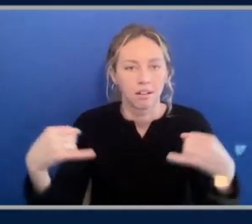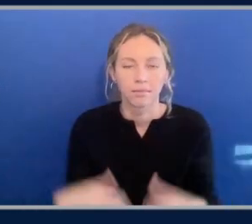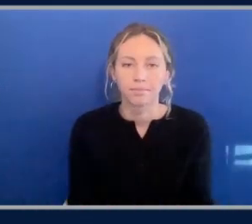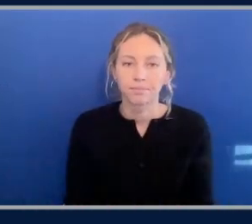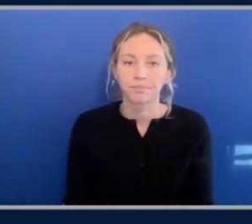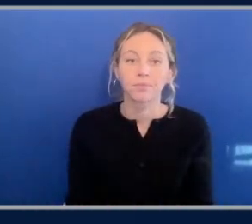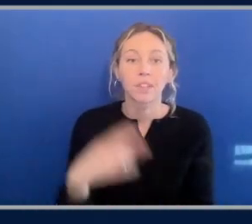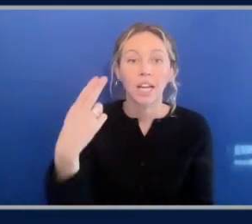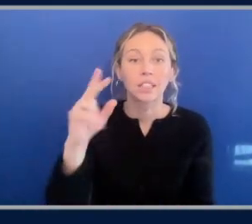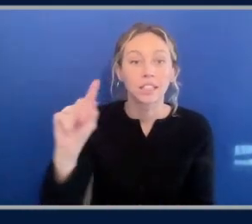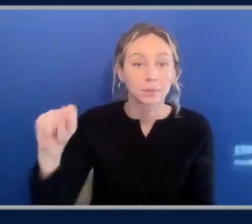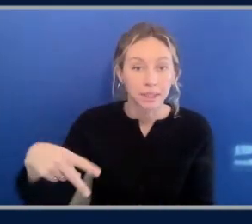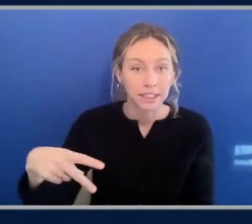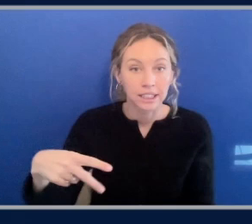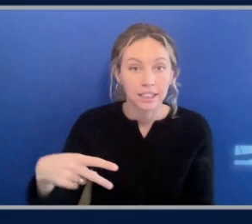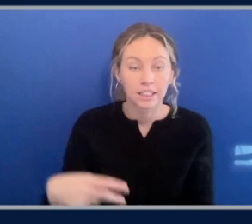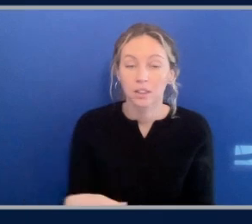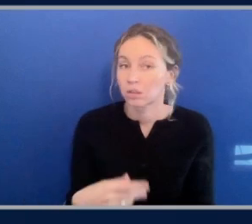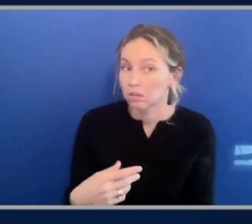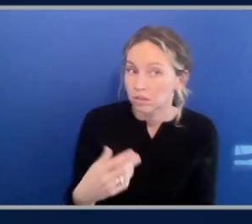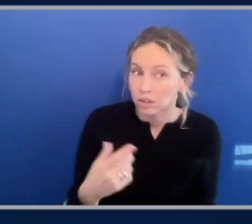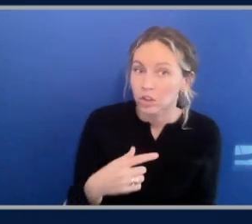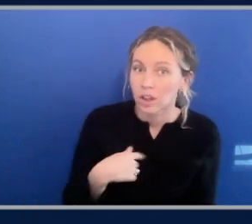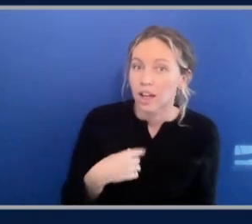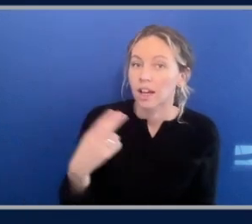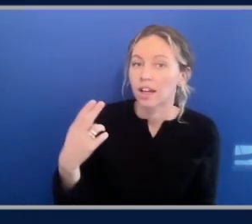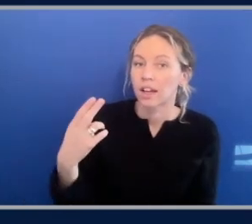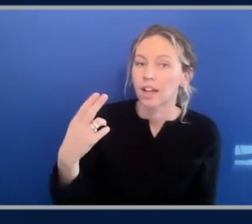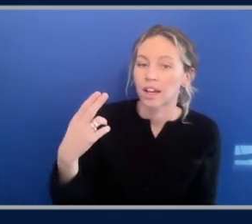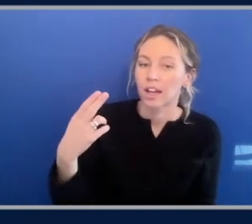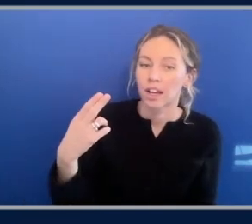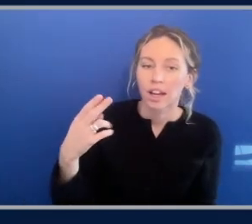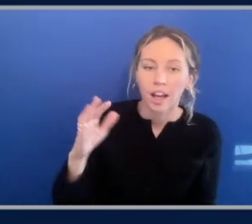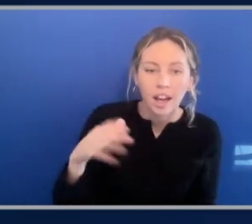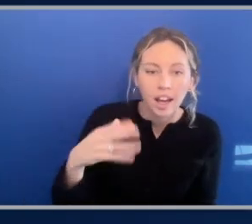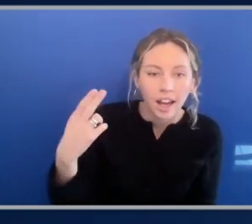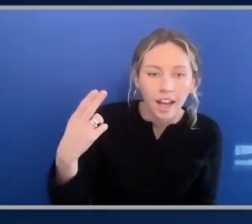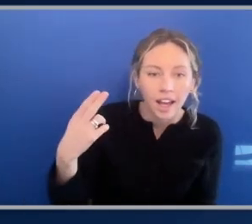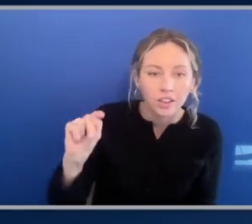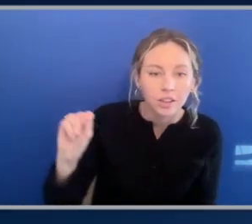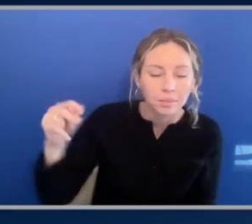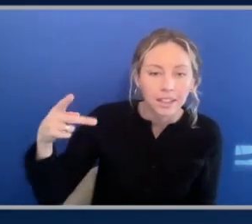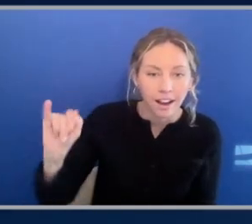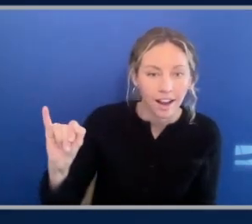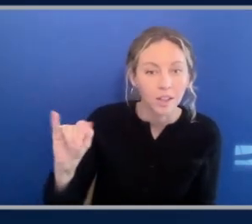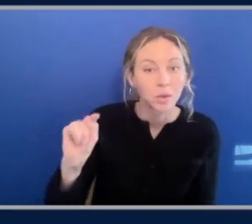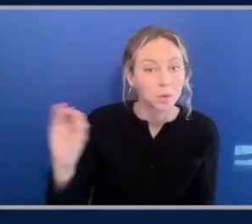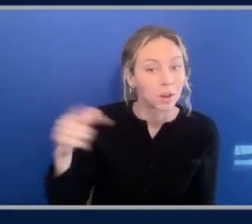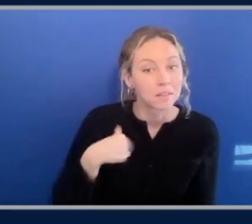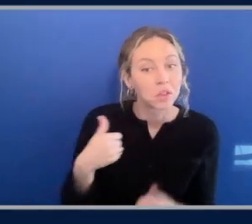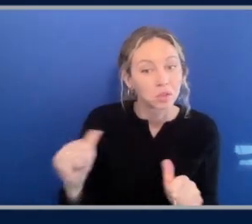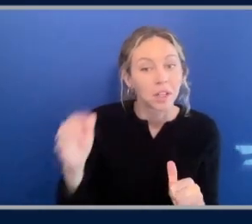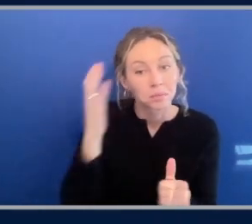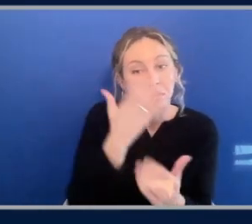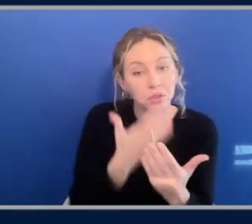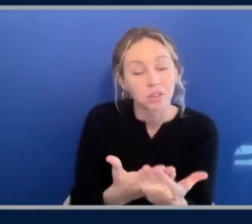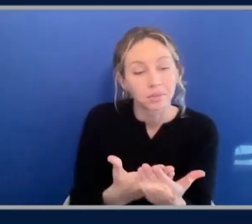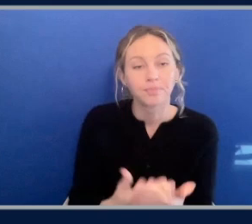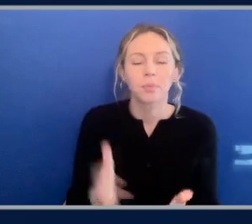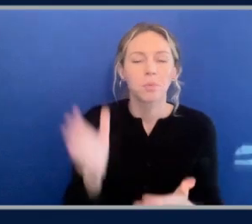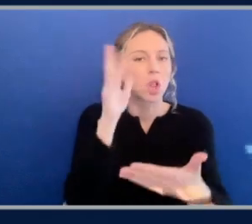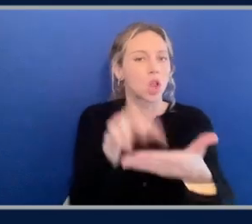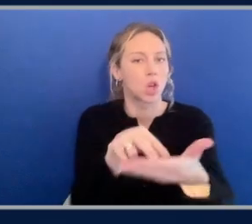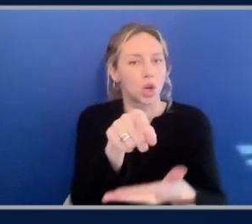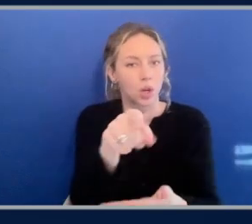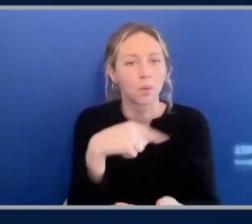HTTP or HTTPI? Yeah, the HTTPI tool. Yeah, I've tried it out. Nicer than curl. Well, prettier than curl. Well, let's take a look at this. So we didn't provide